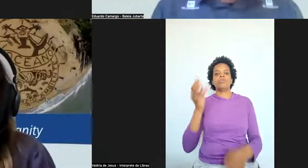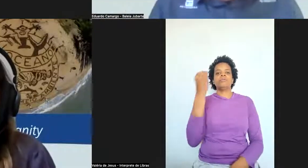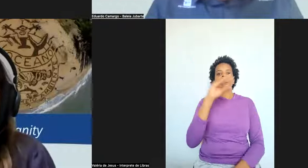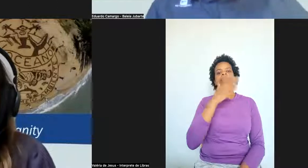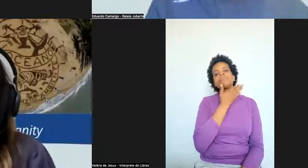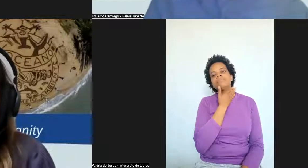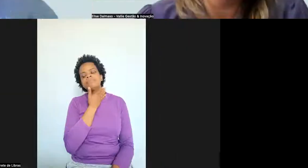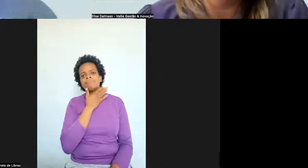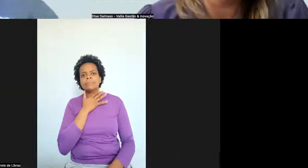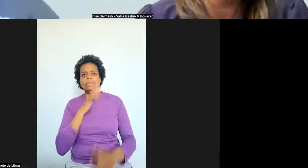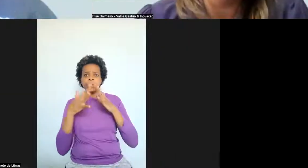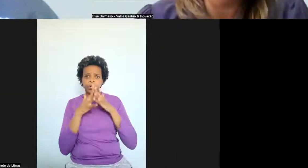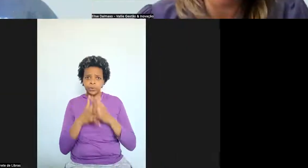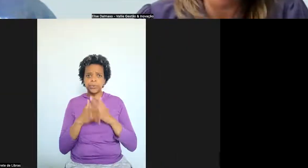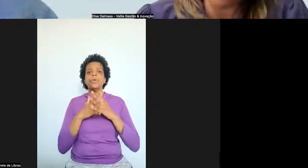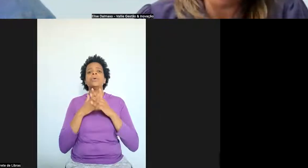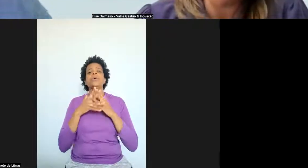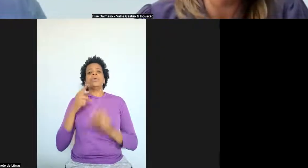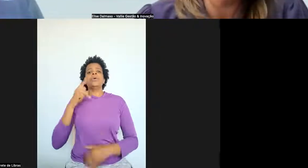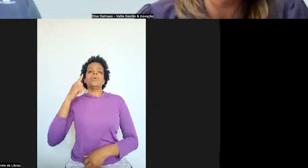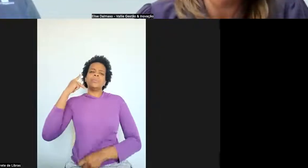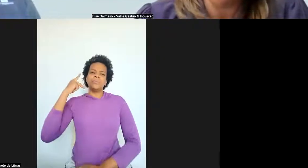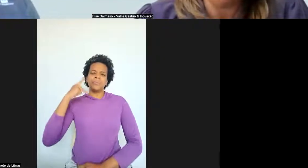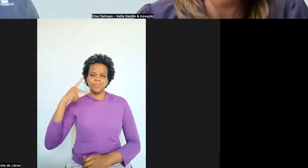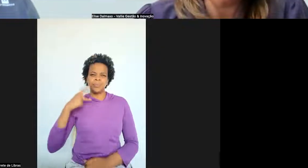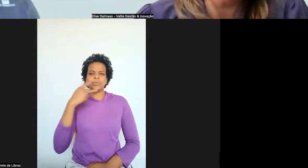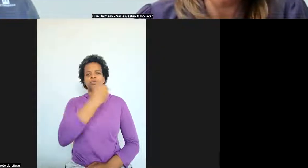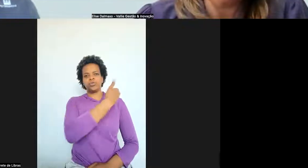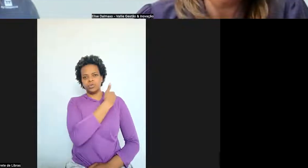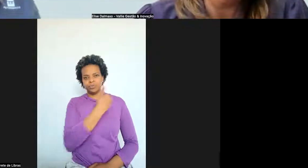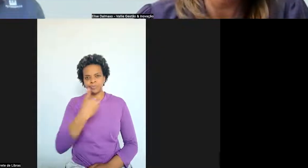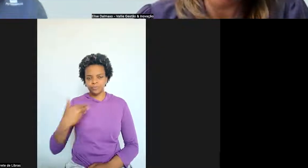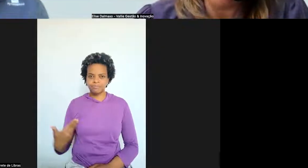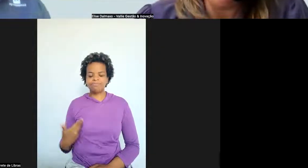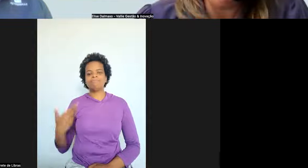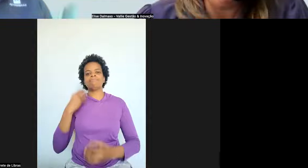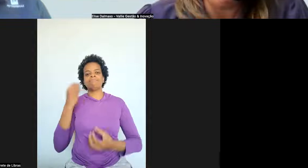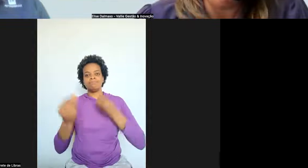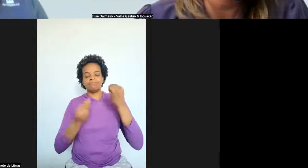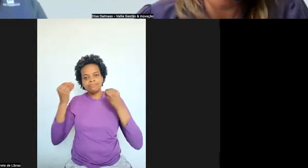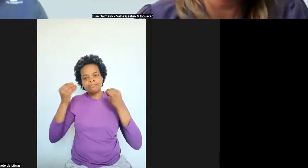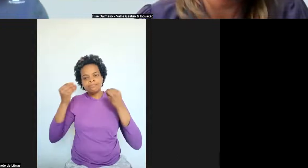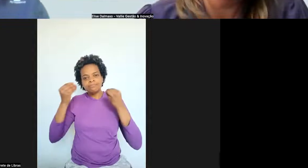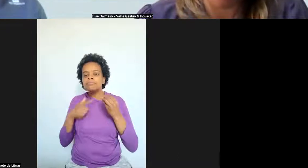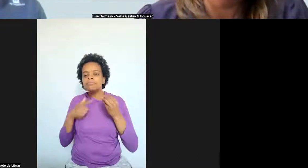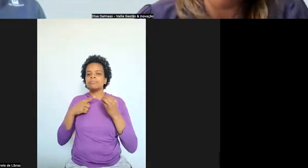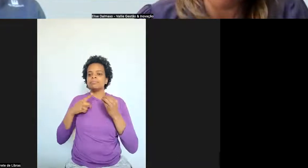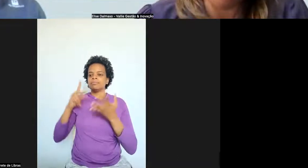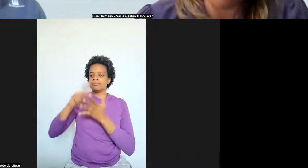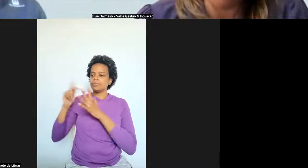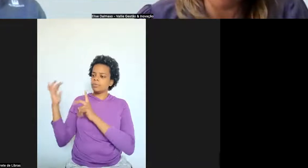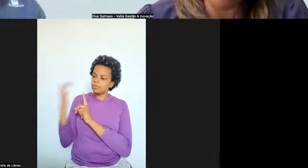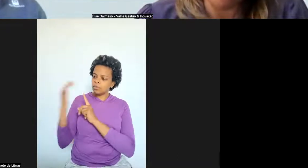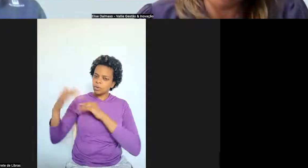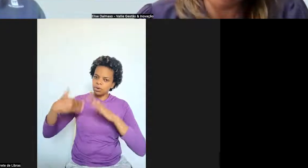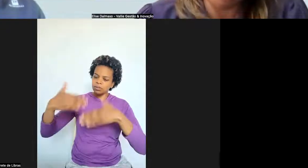Some people mentioned how complex the public policies are and how you can